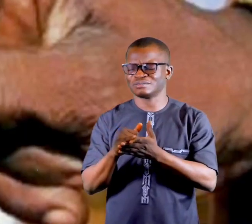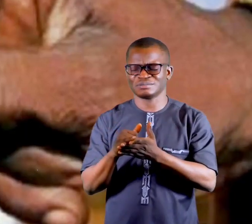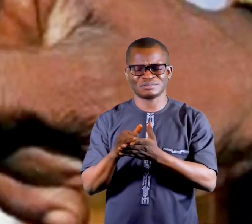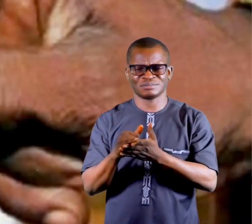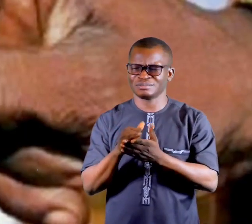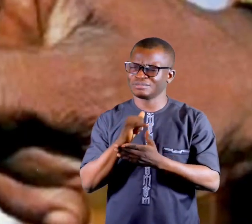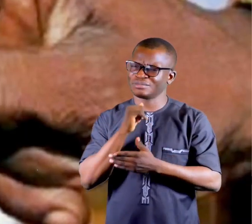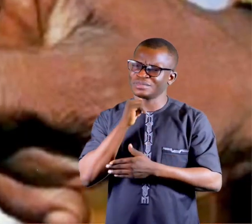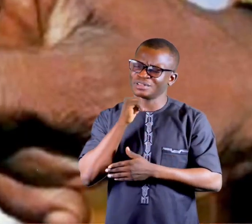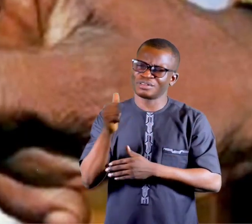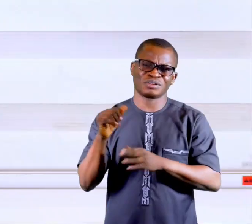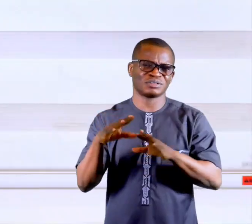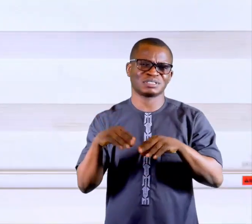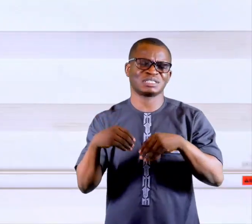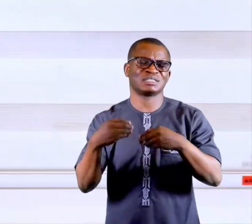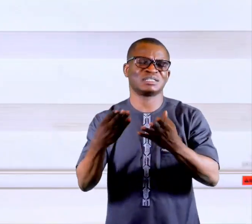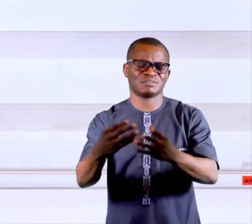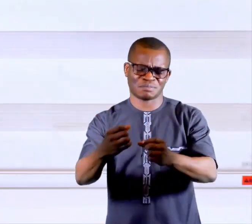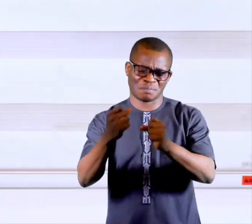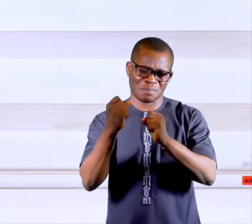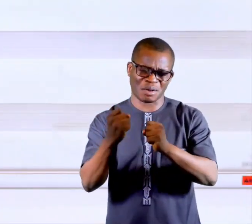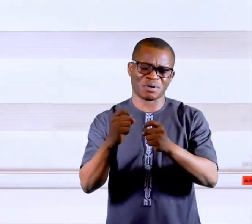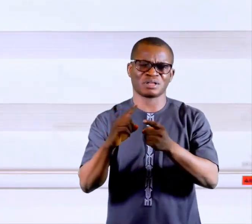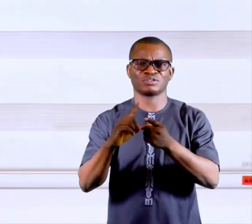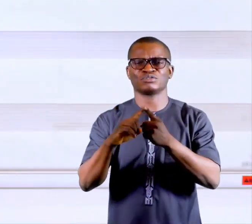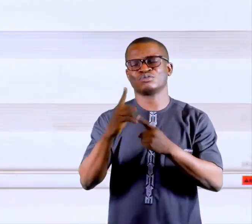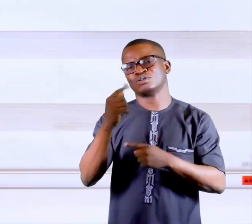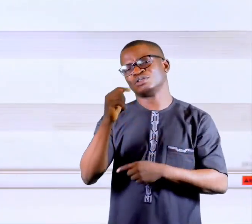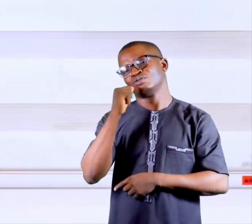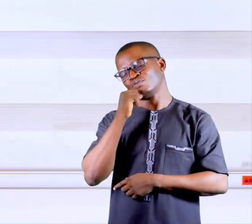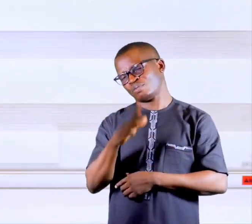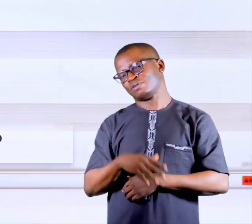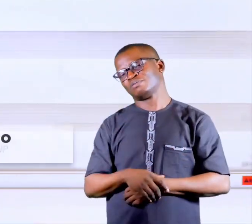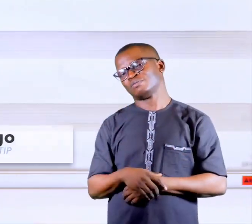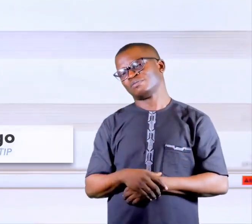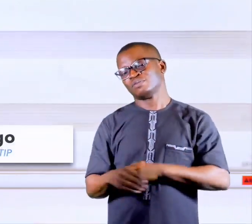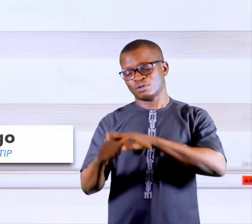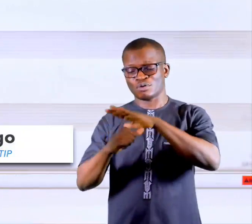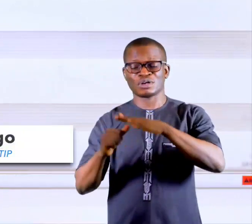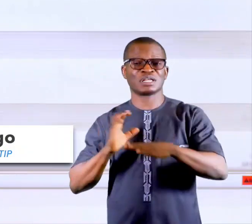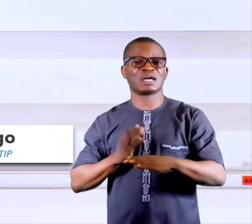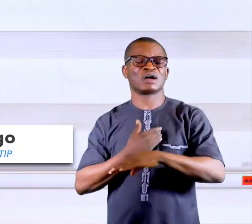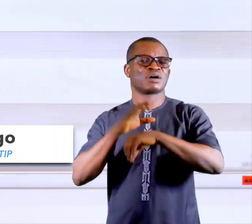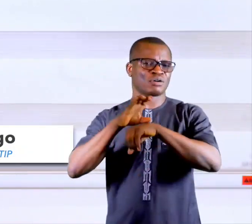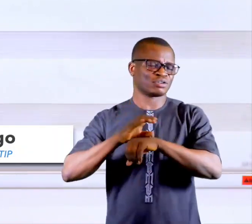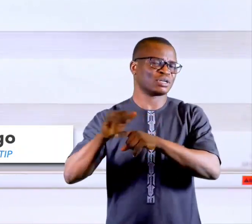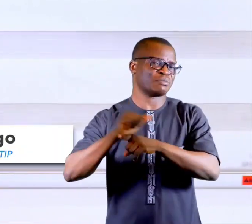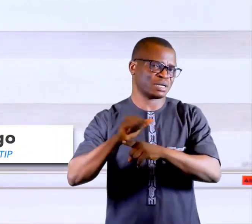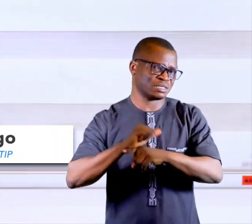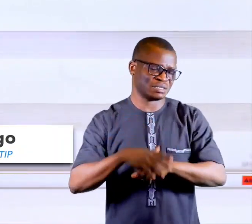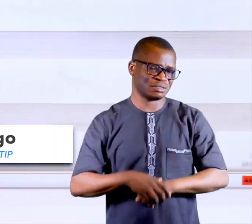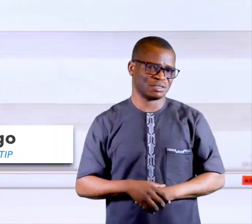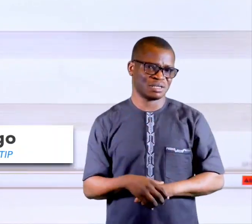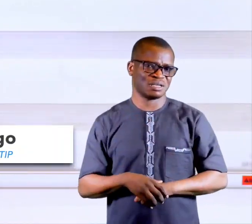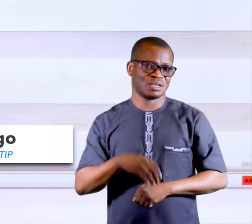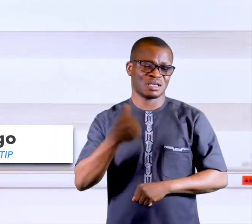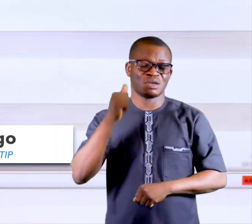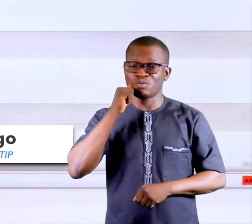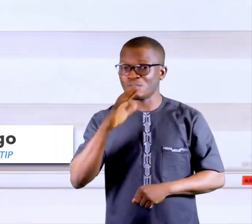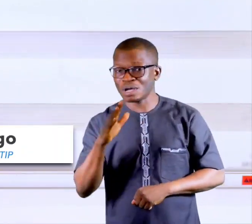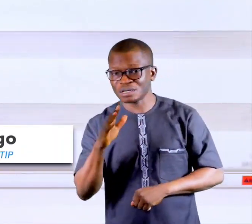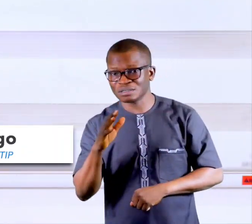really give power to the woman. Under our cultural practices, a woman is